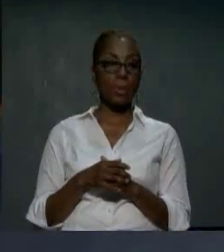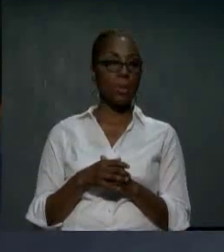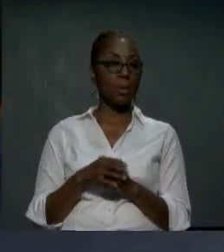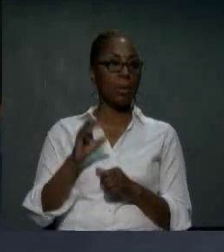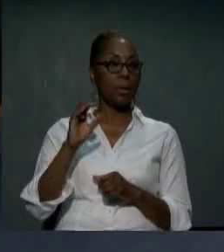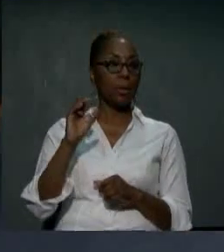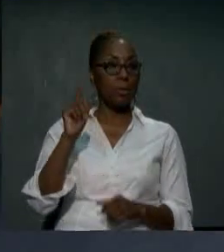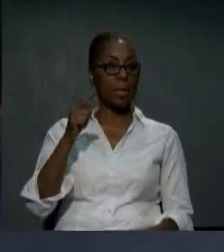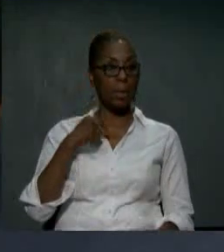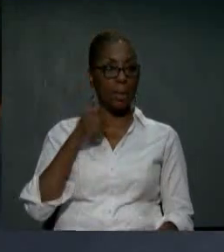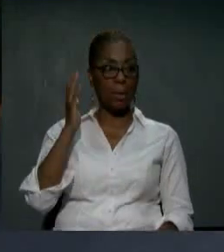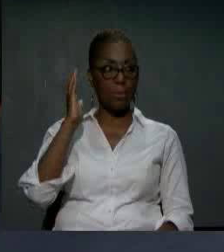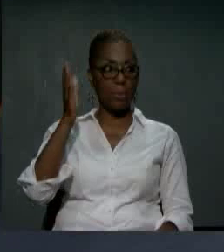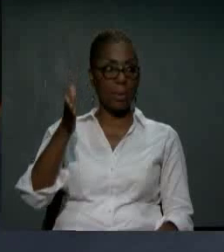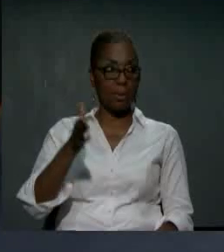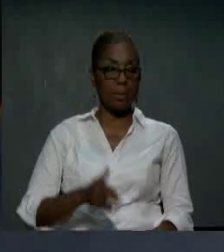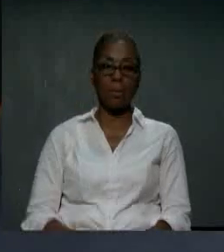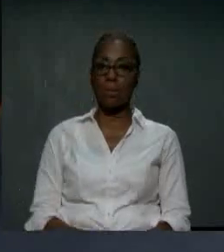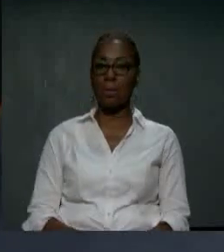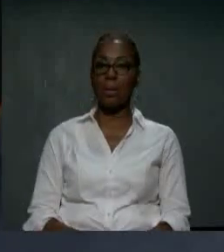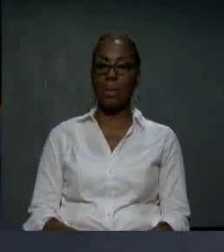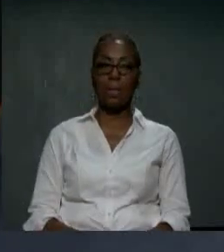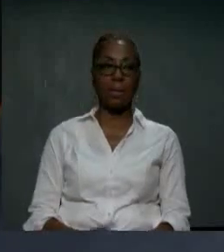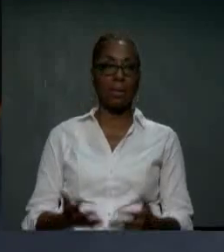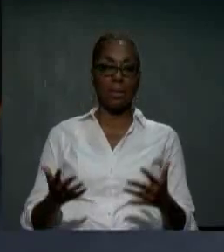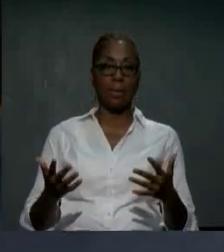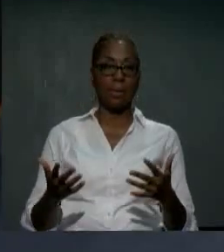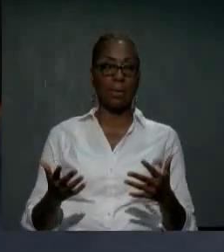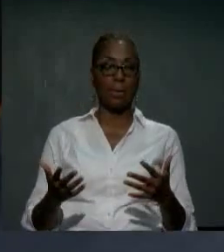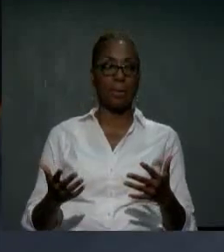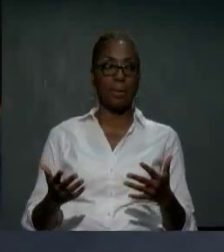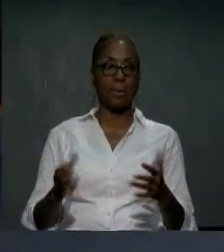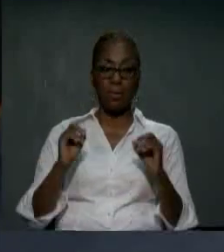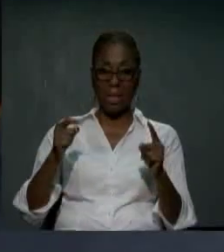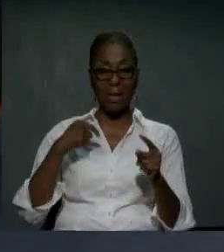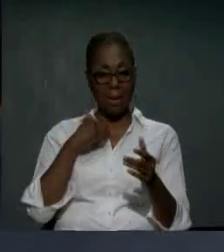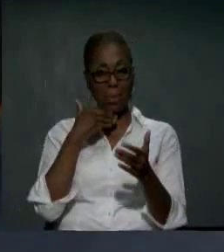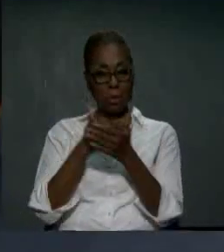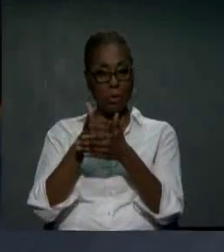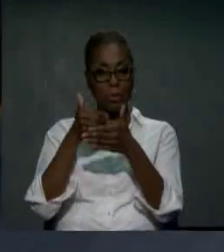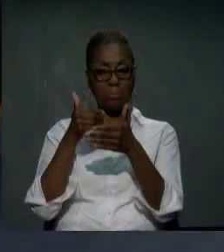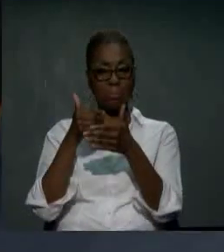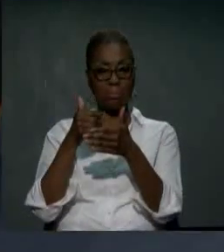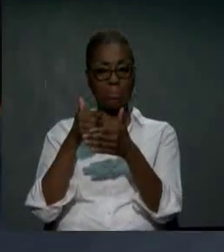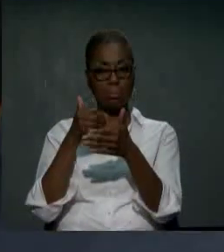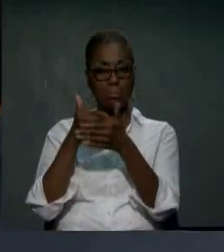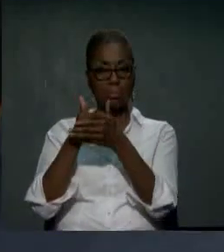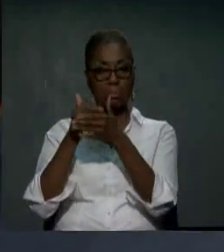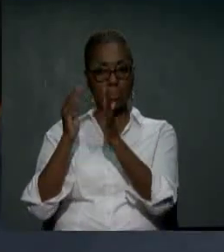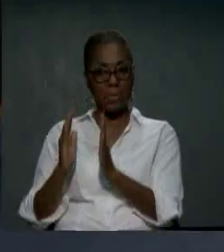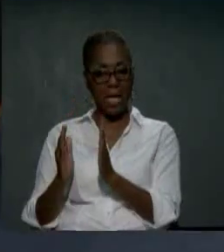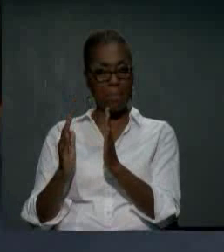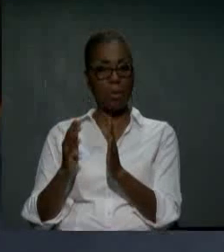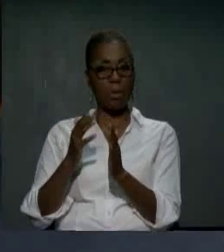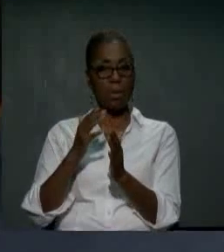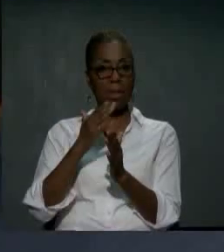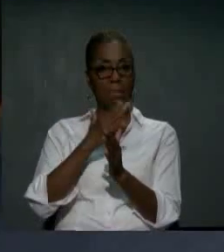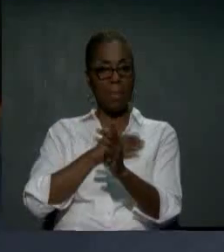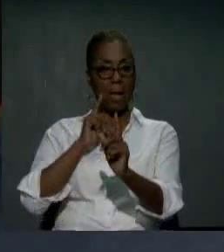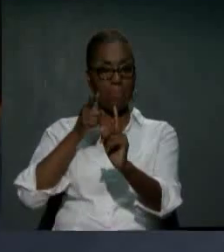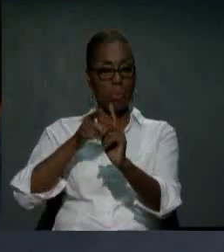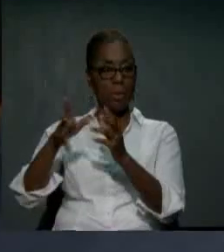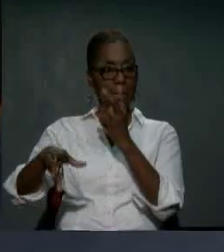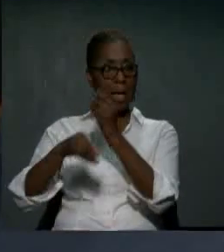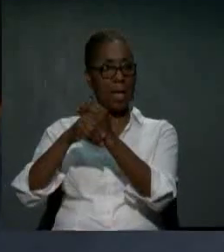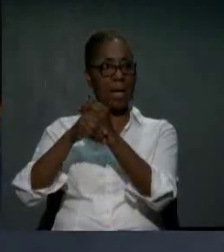I'm going to worry. I'm a good neighbor. And my thing is to